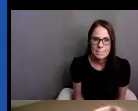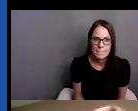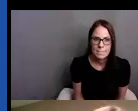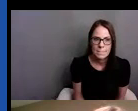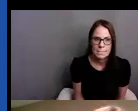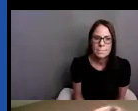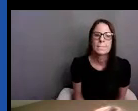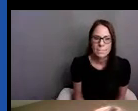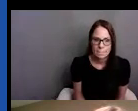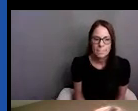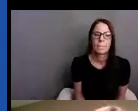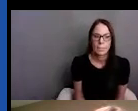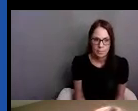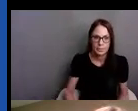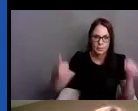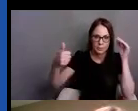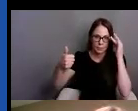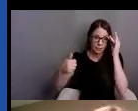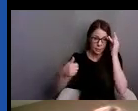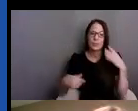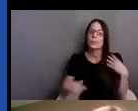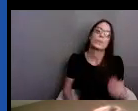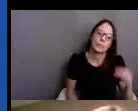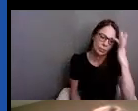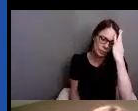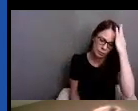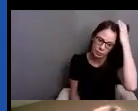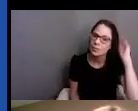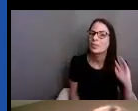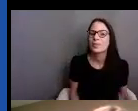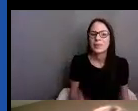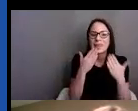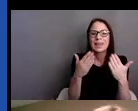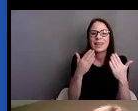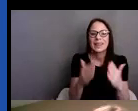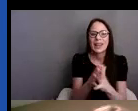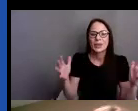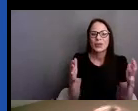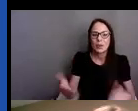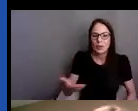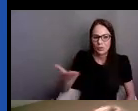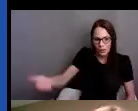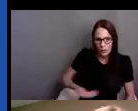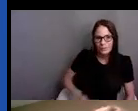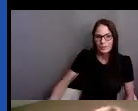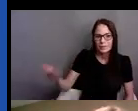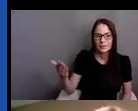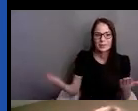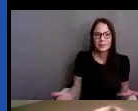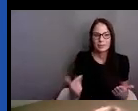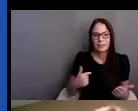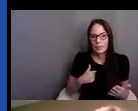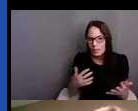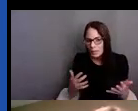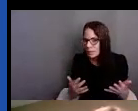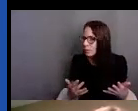Okay, can you hear me? Oh, yes, that's much better. Okay. Thank you so much for having me. I'm excited to be able to encourage pregnant women